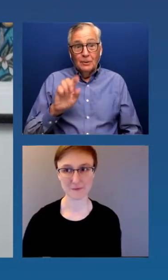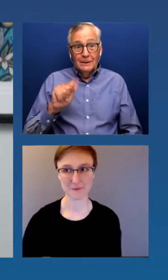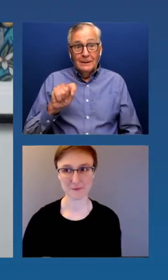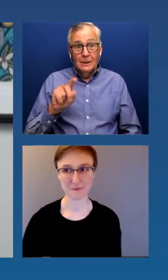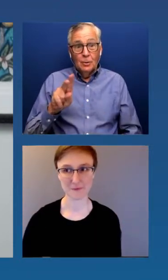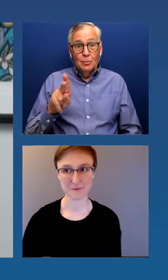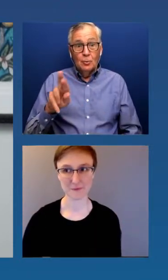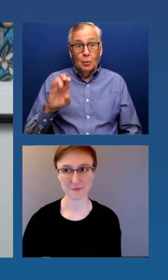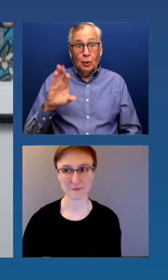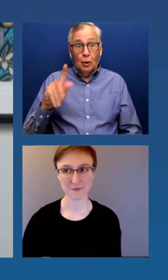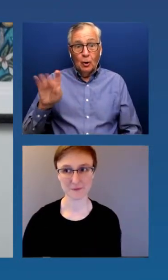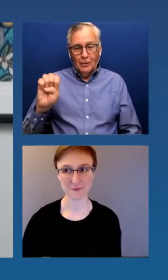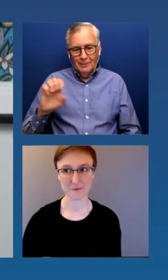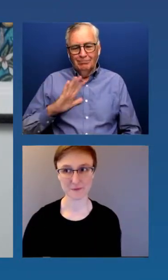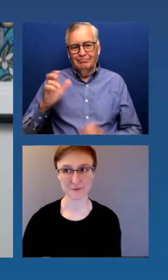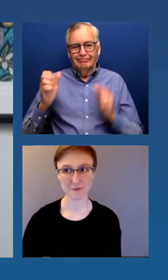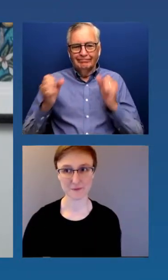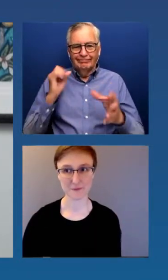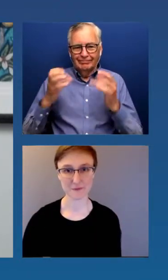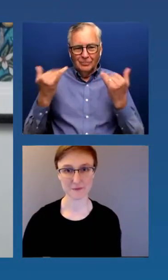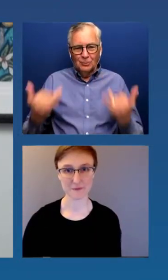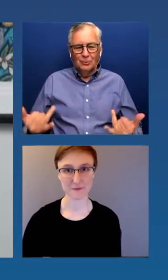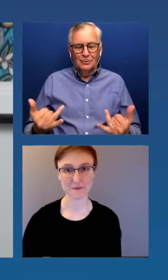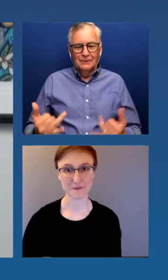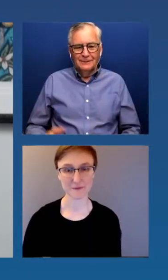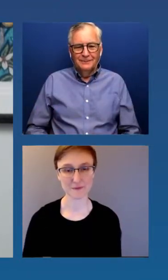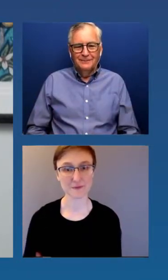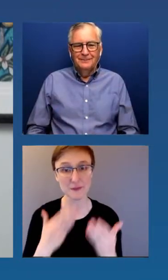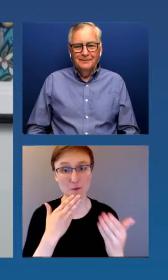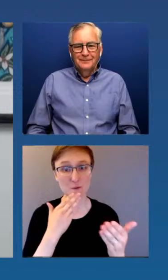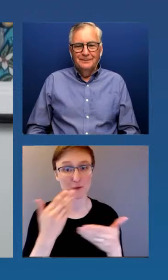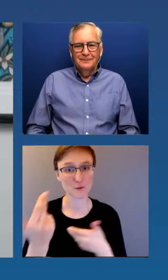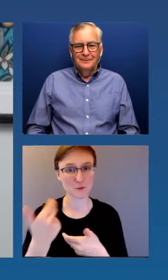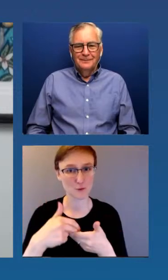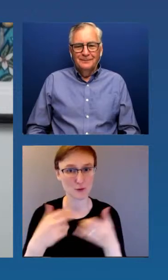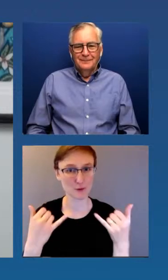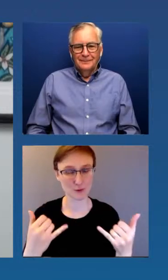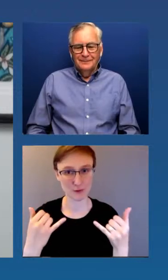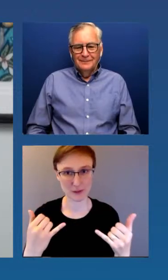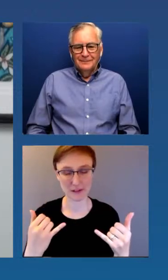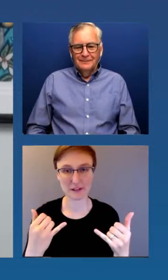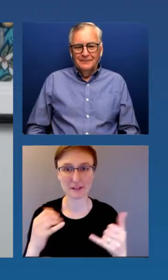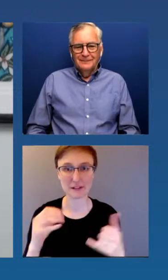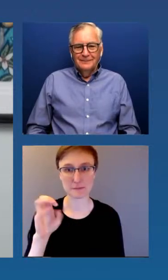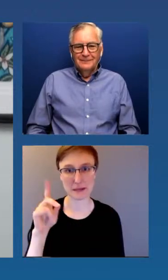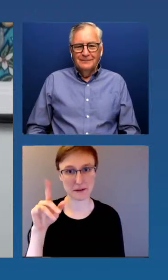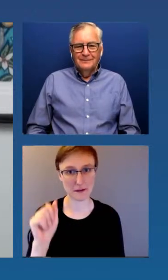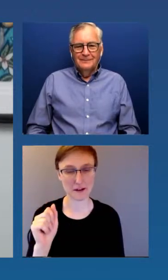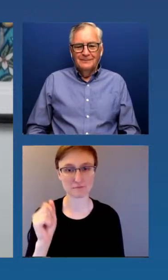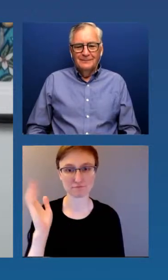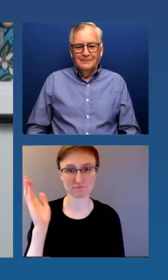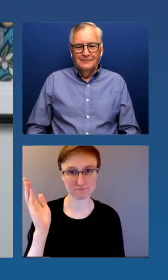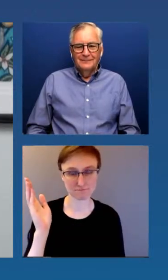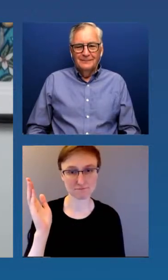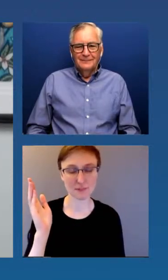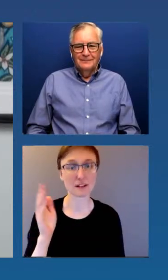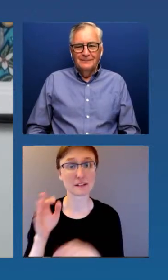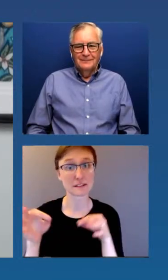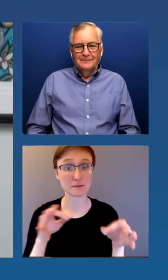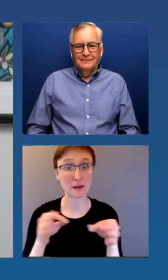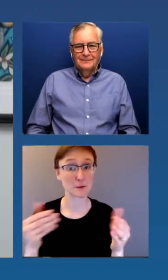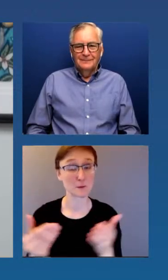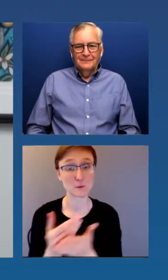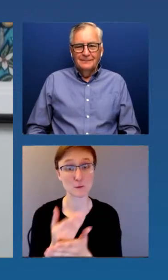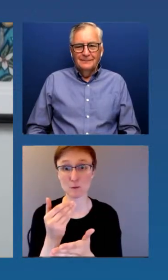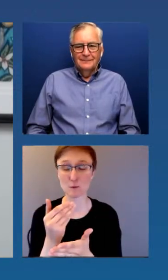modératrice aujourd'hui. Thank you for joining us for today's media availability regarding the release of a new mapping tool that outlines vaccine